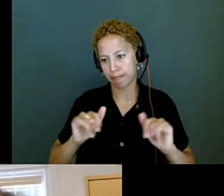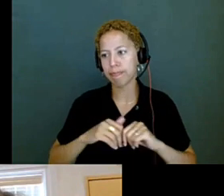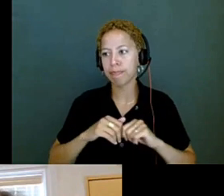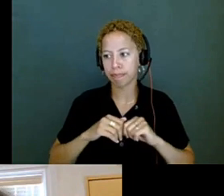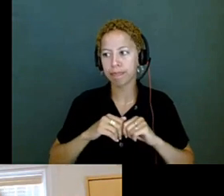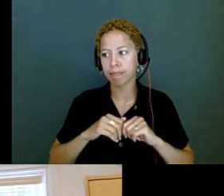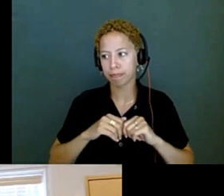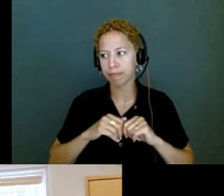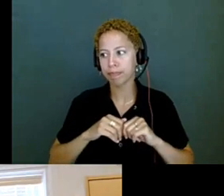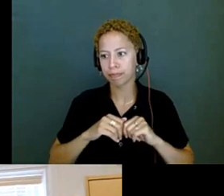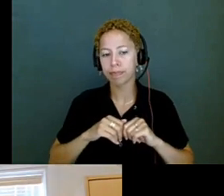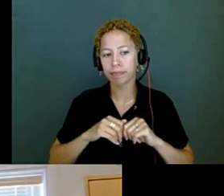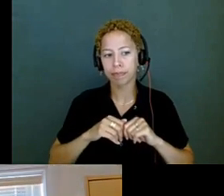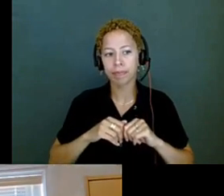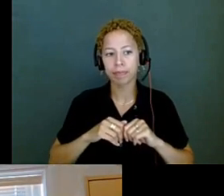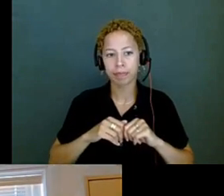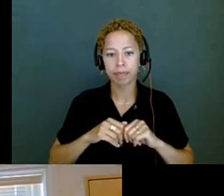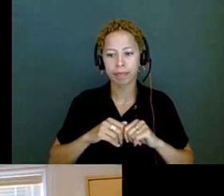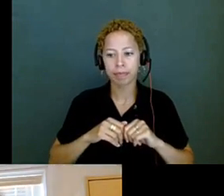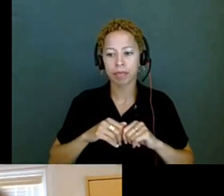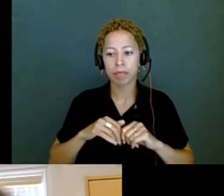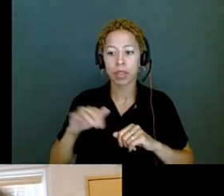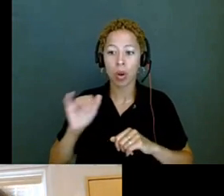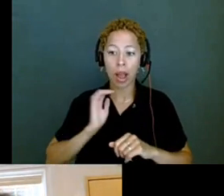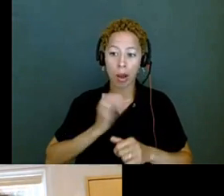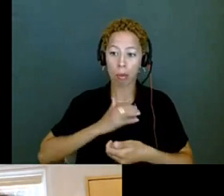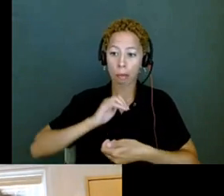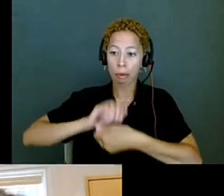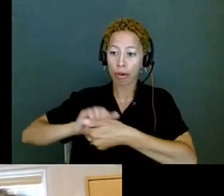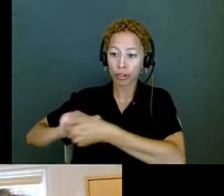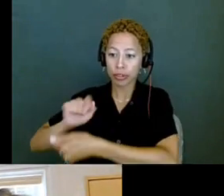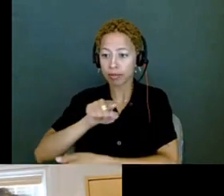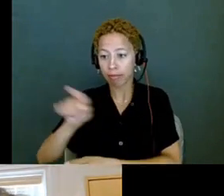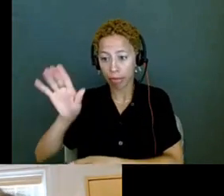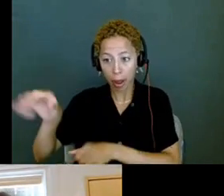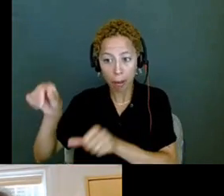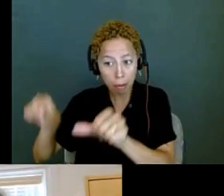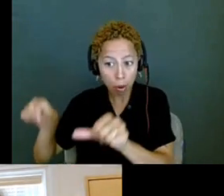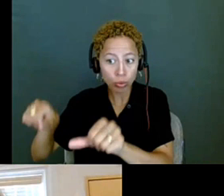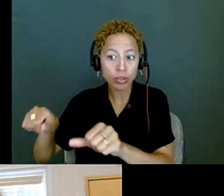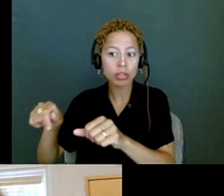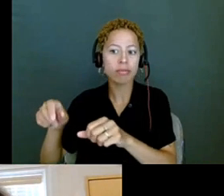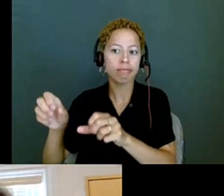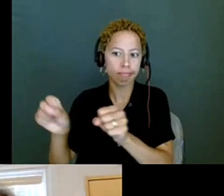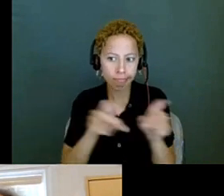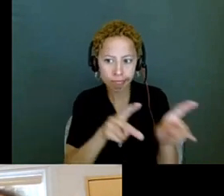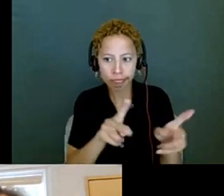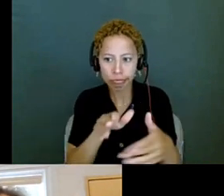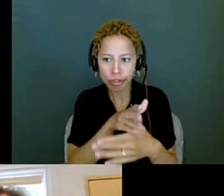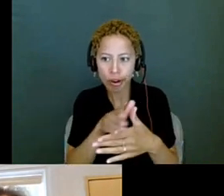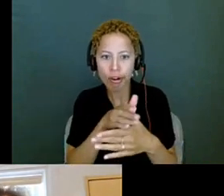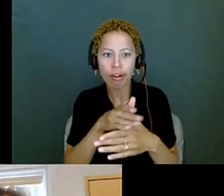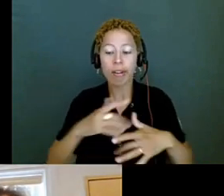We'll also share our partners' posts. We'll put up events. We'll post encouraging quotes if we